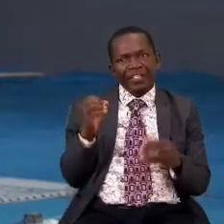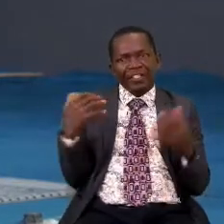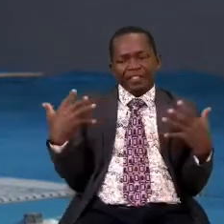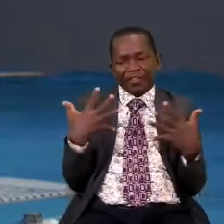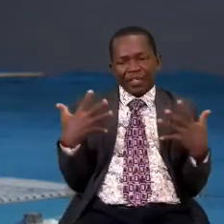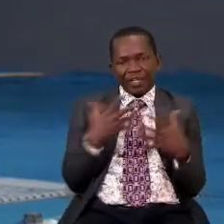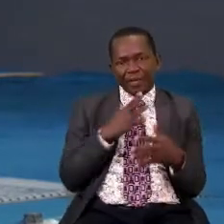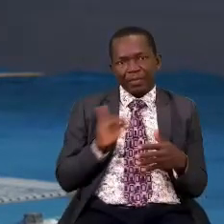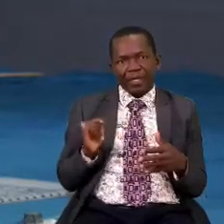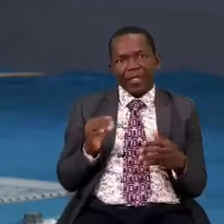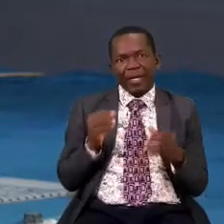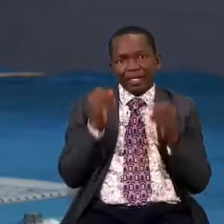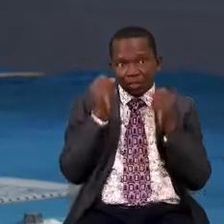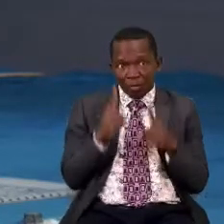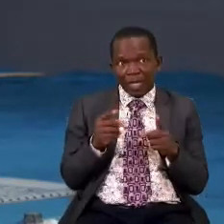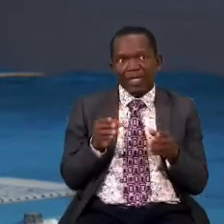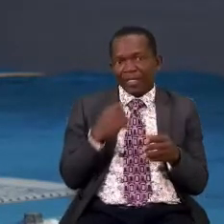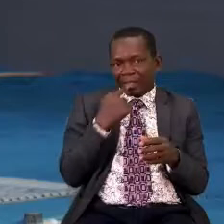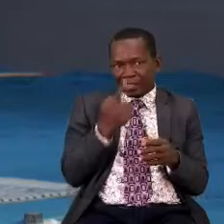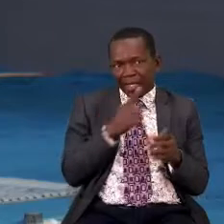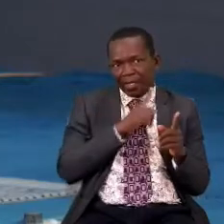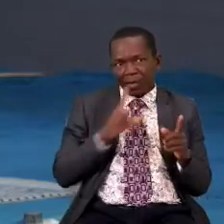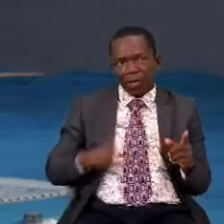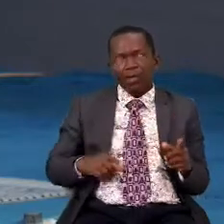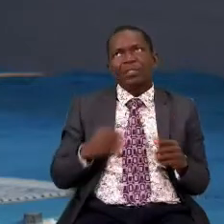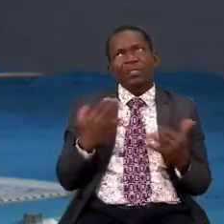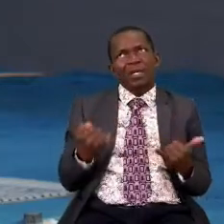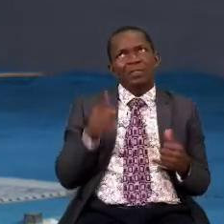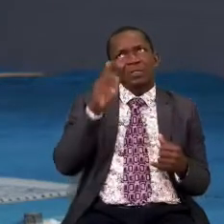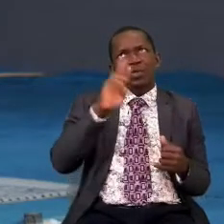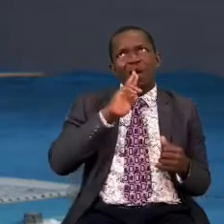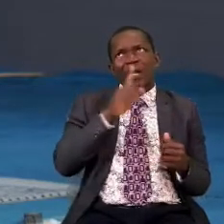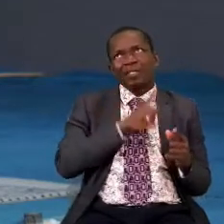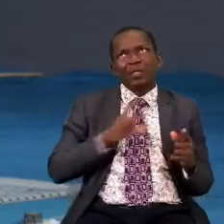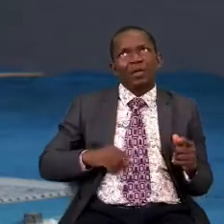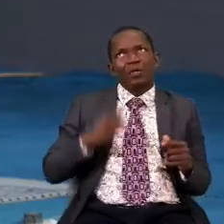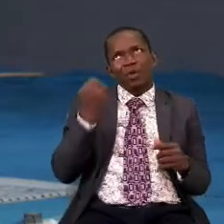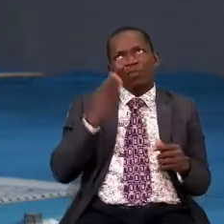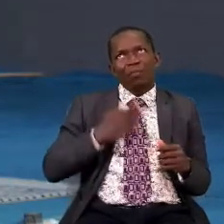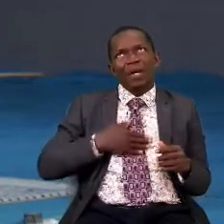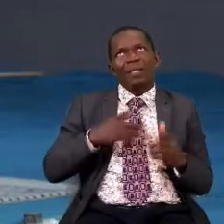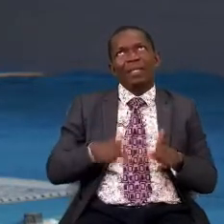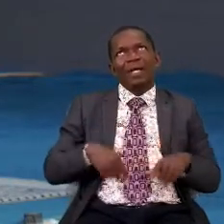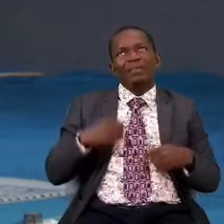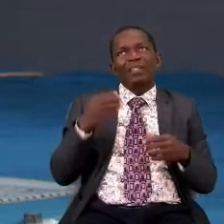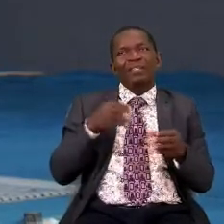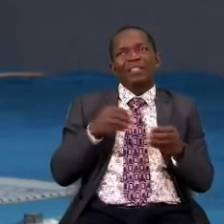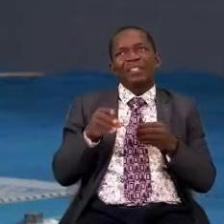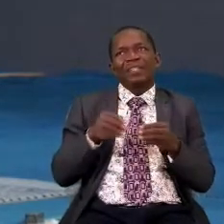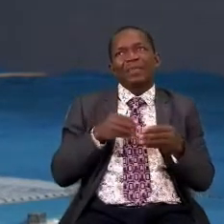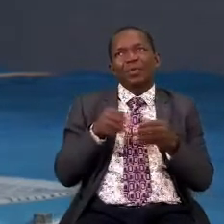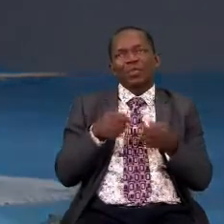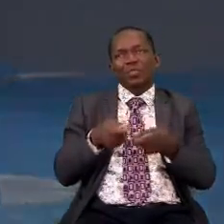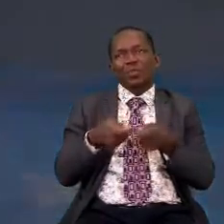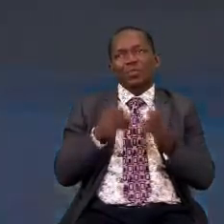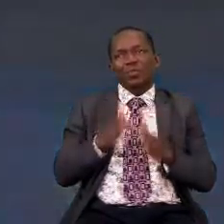the director of my life. Lord, what will thou have me to do? I see that apostles